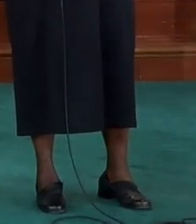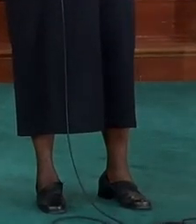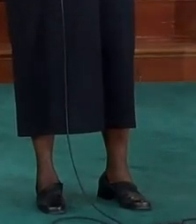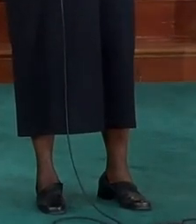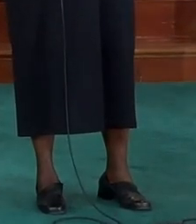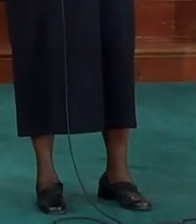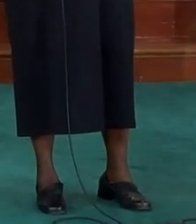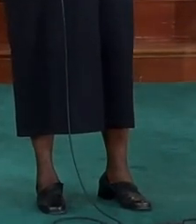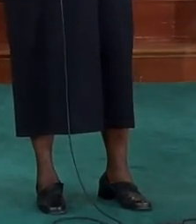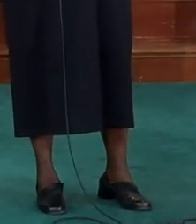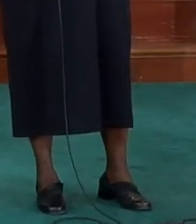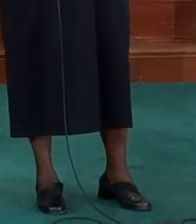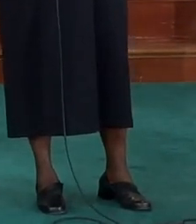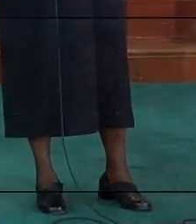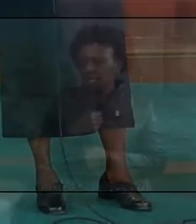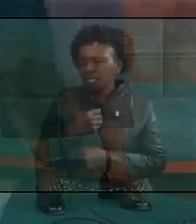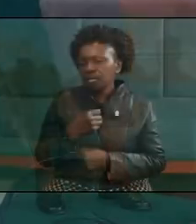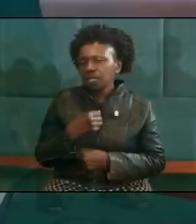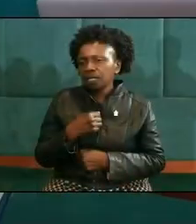He loves me.